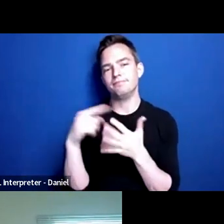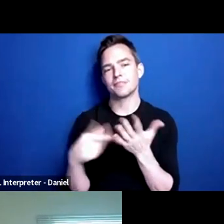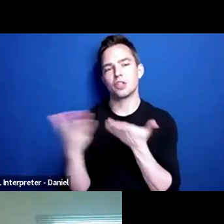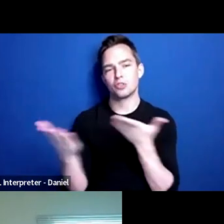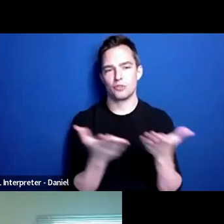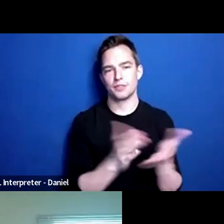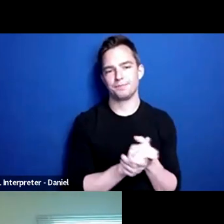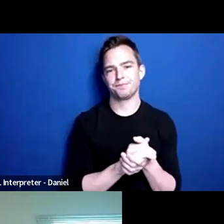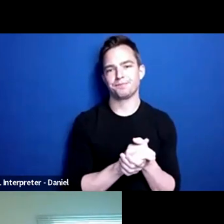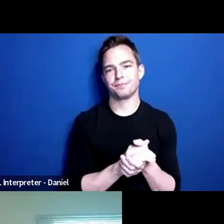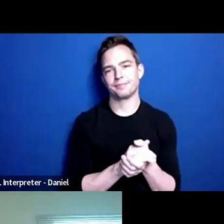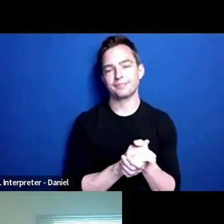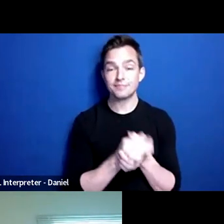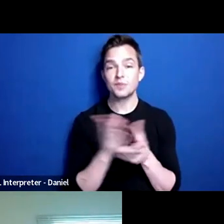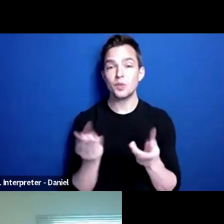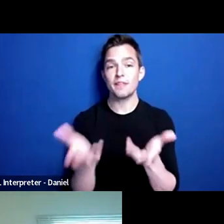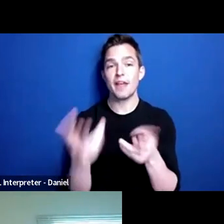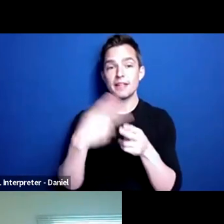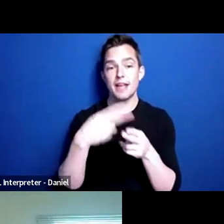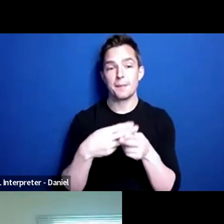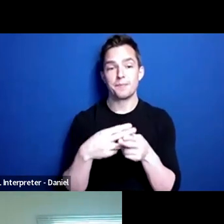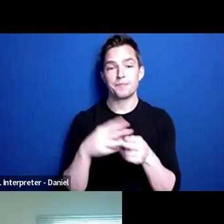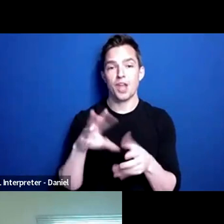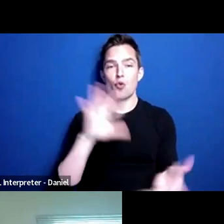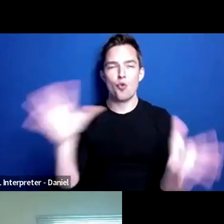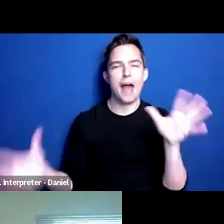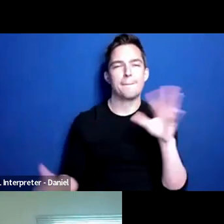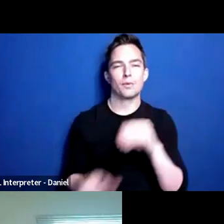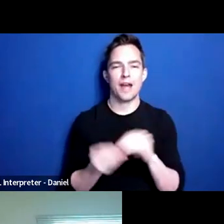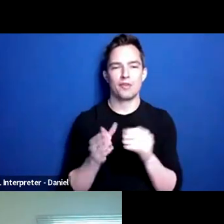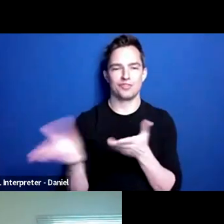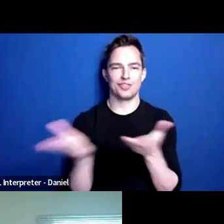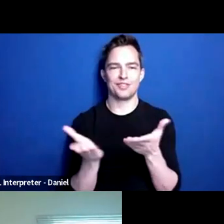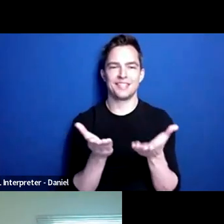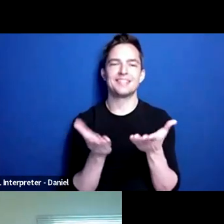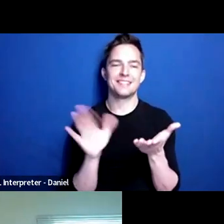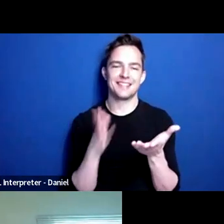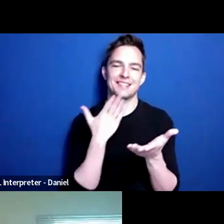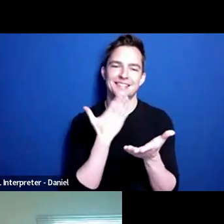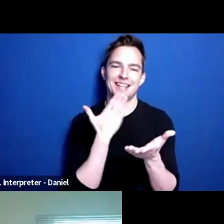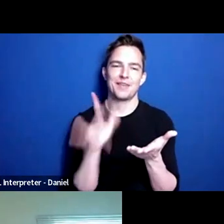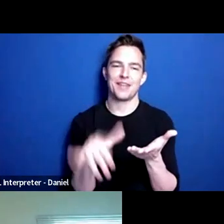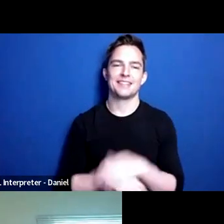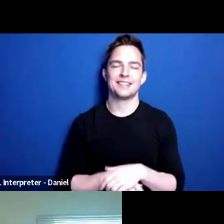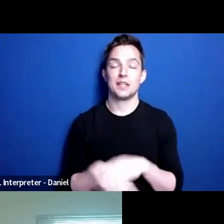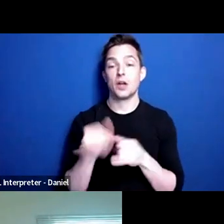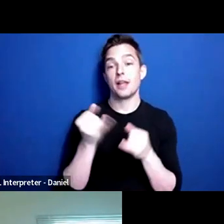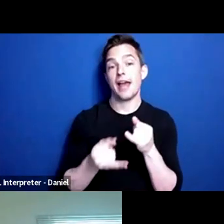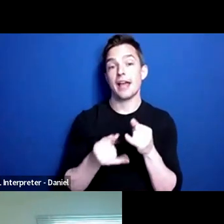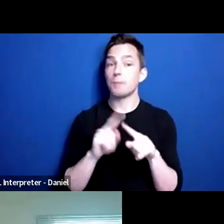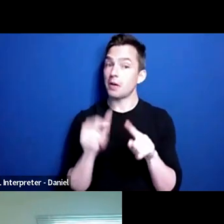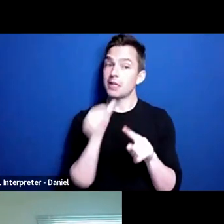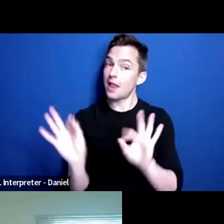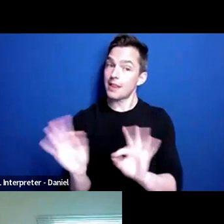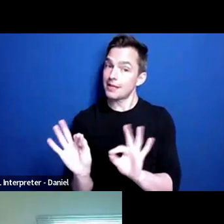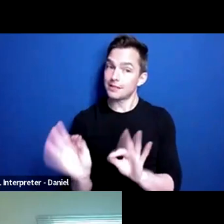services. And we give that name the wraparound services. So thank you for that. And last but not